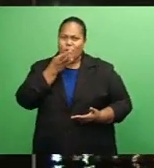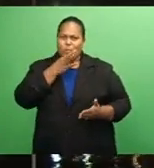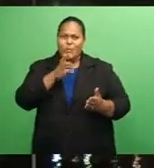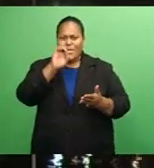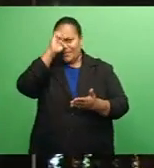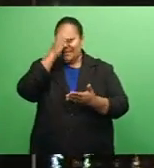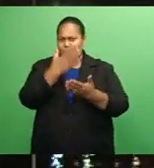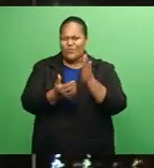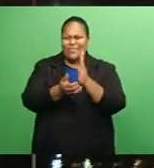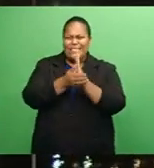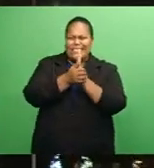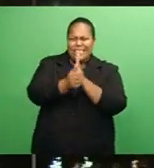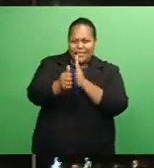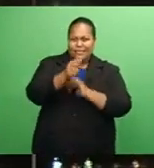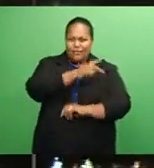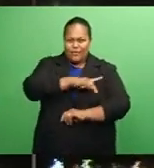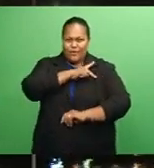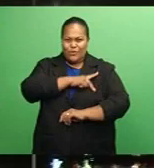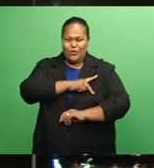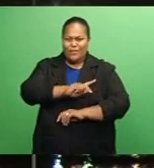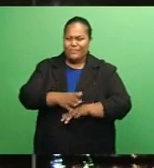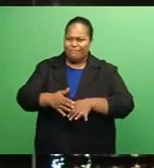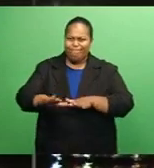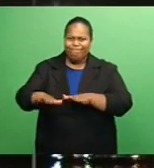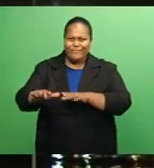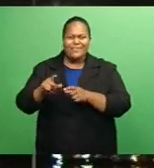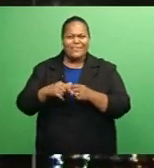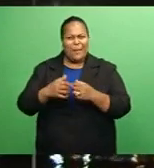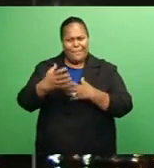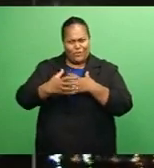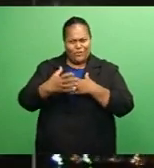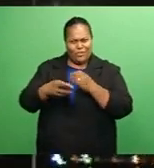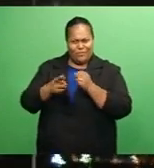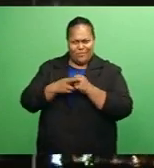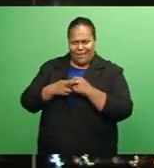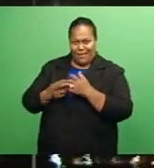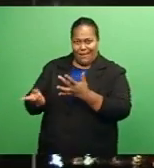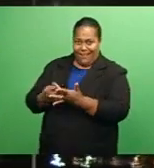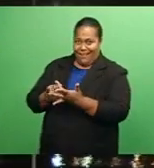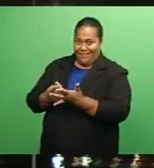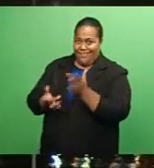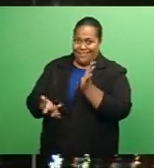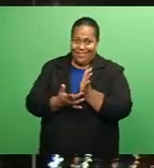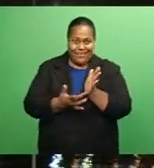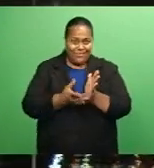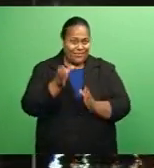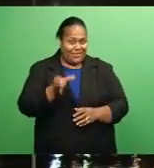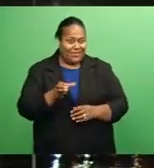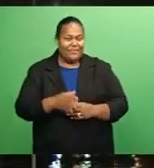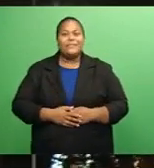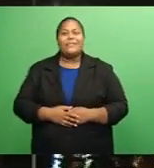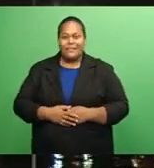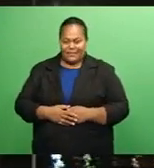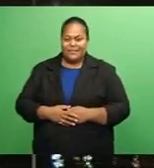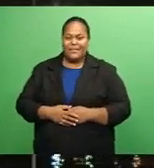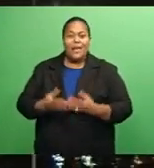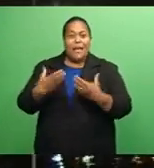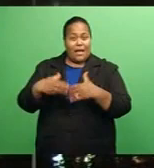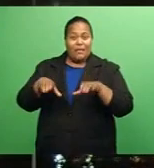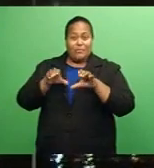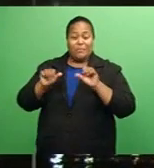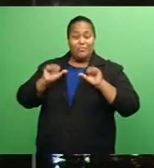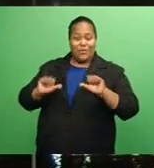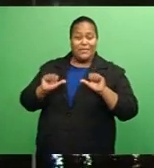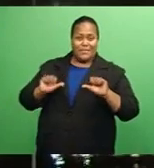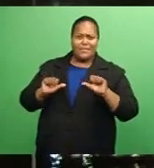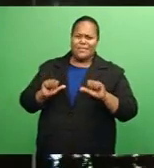experienced machinists and technicians. TCF Council President Mike Towler says with the COVID-19